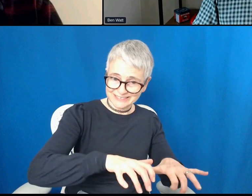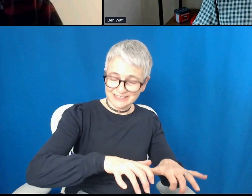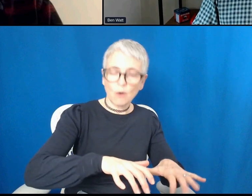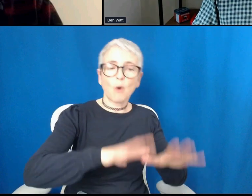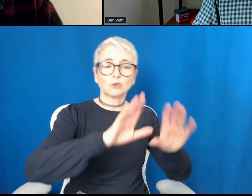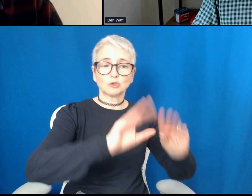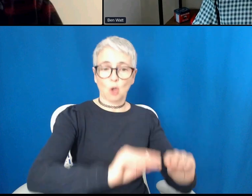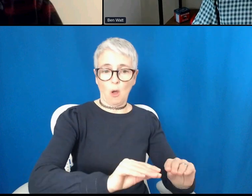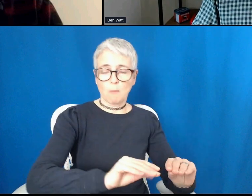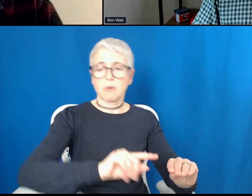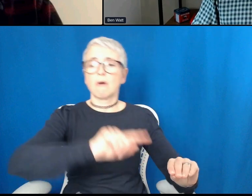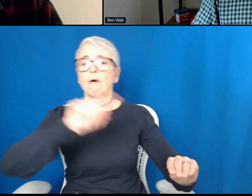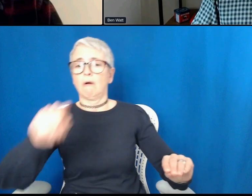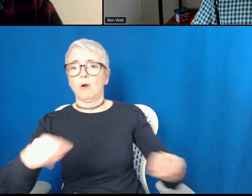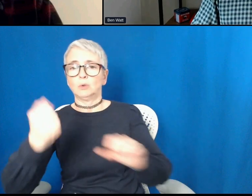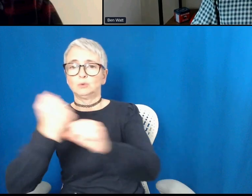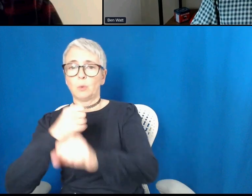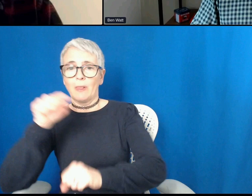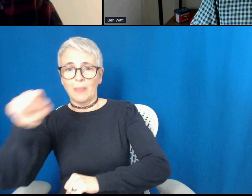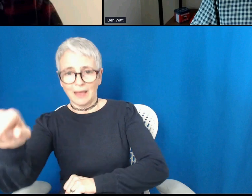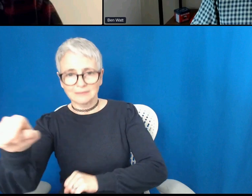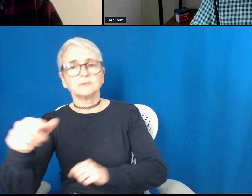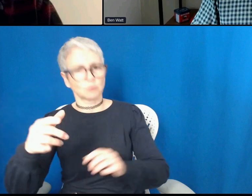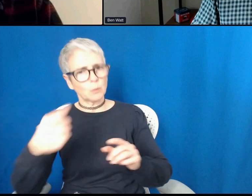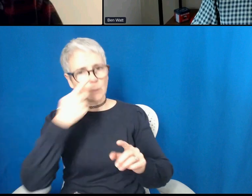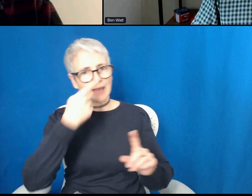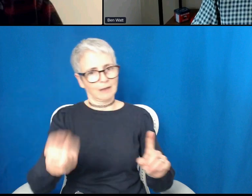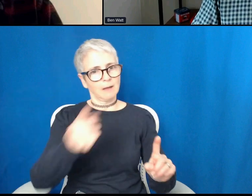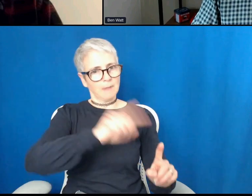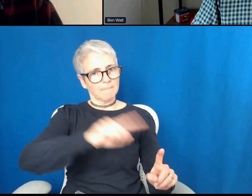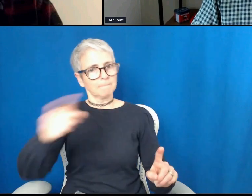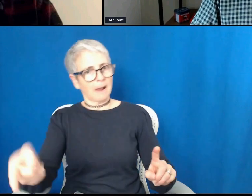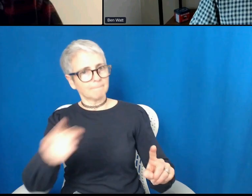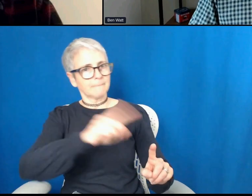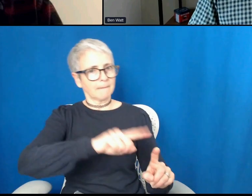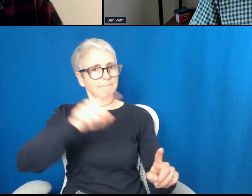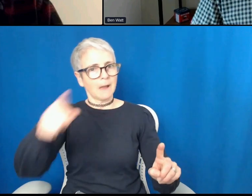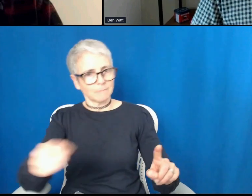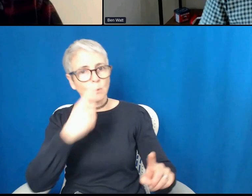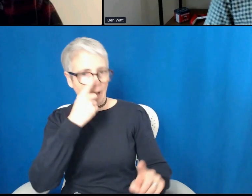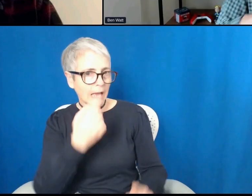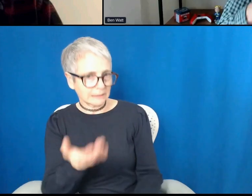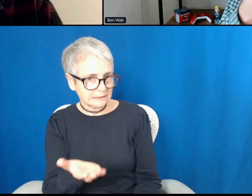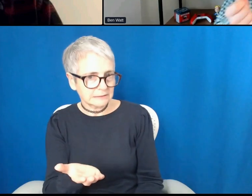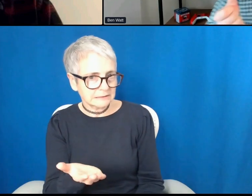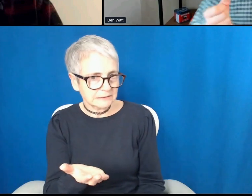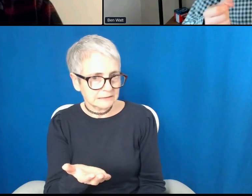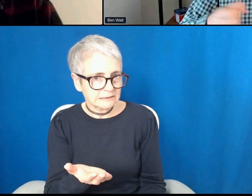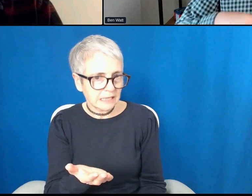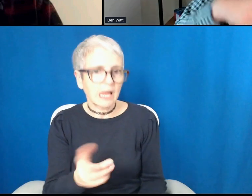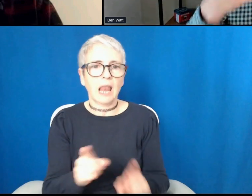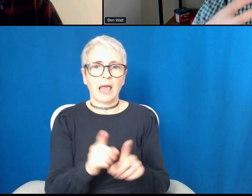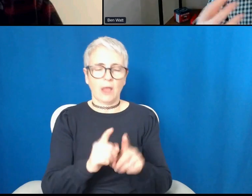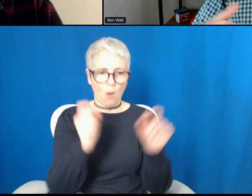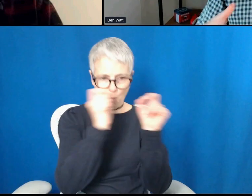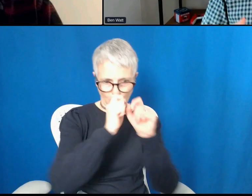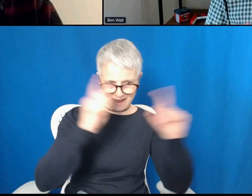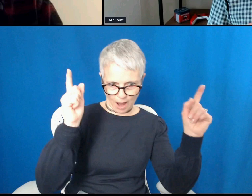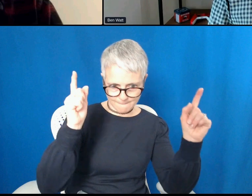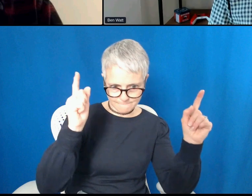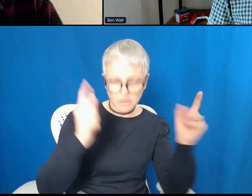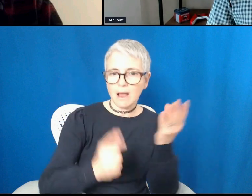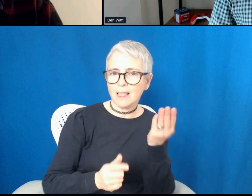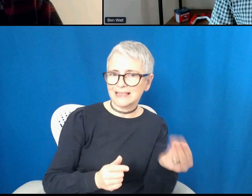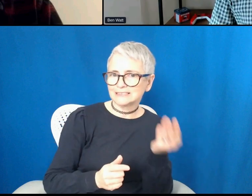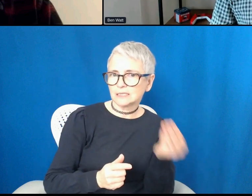actually, better not inadvertently turn it on, I'll just turn it off on my device. I was telling voice access to wake up, and then it starts listening for